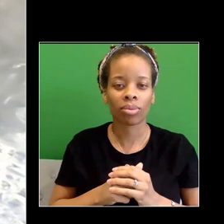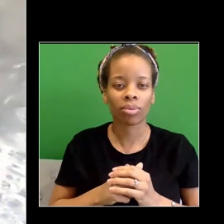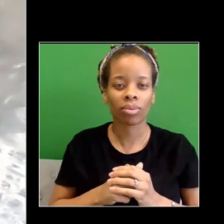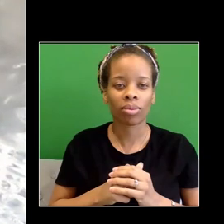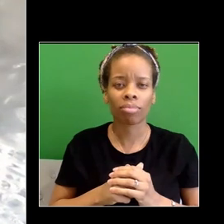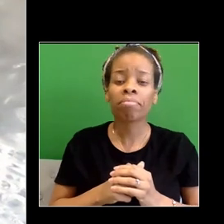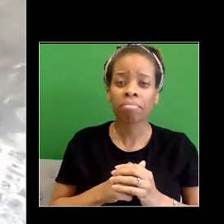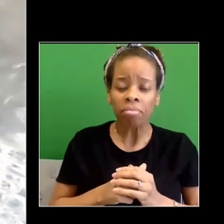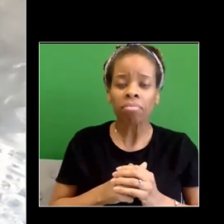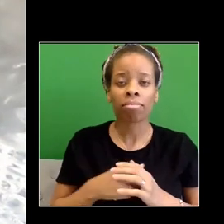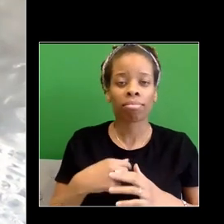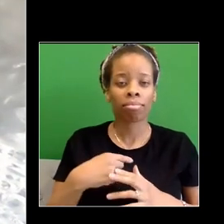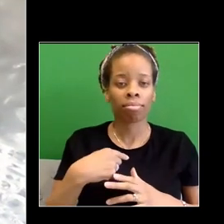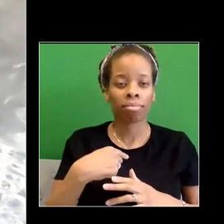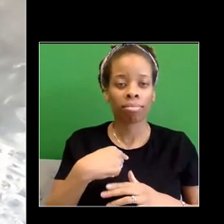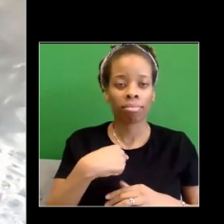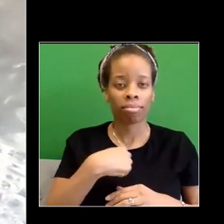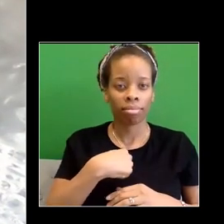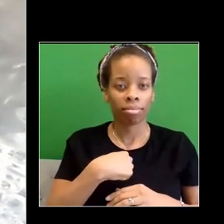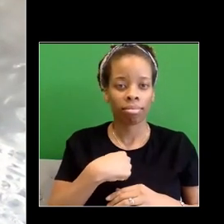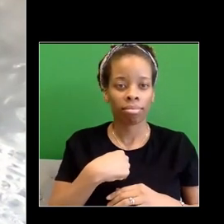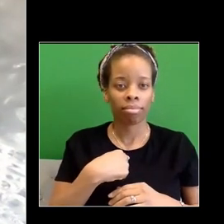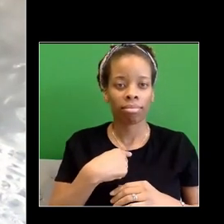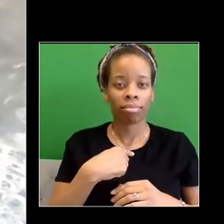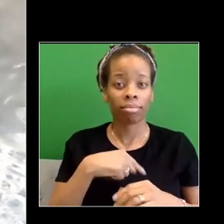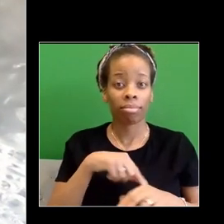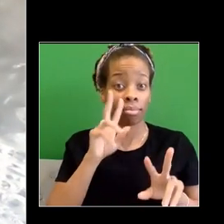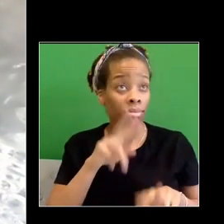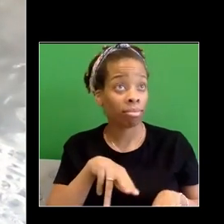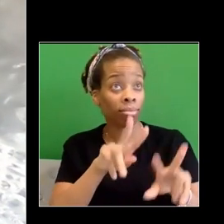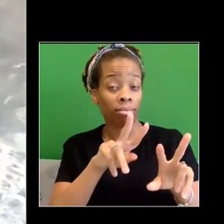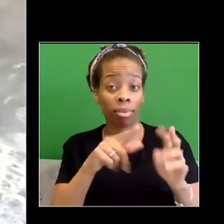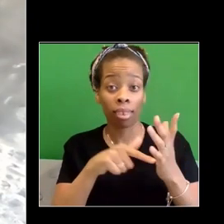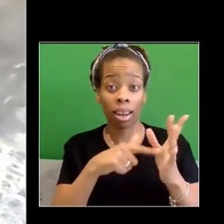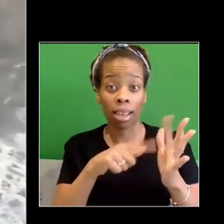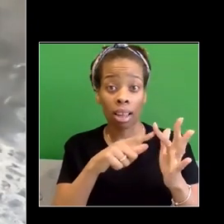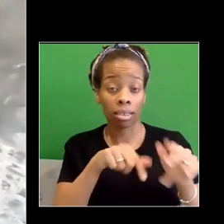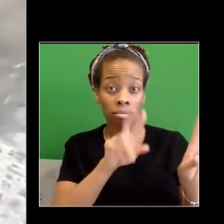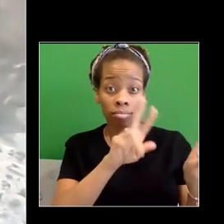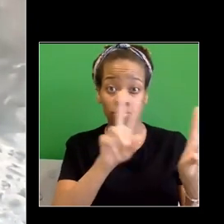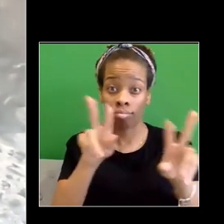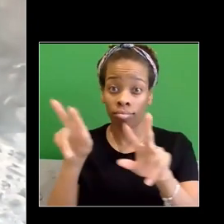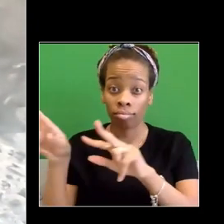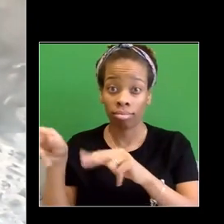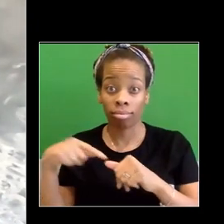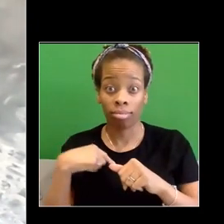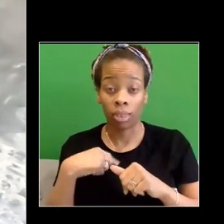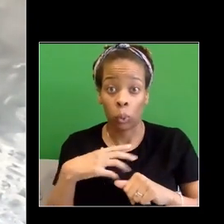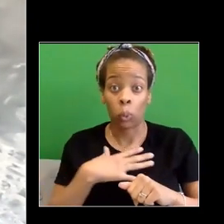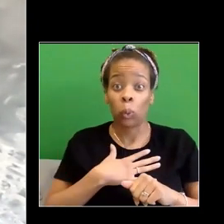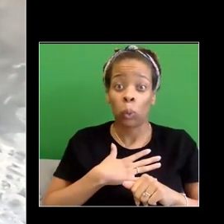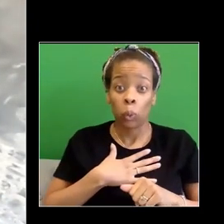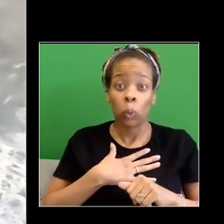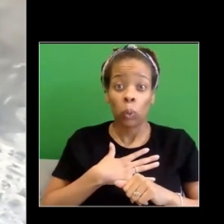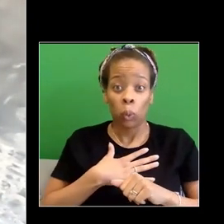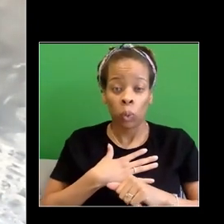do until I saw them in the Tate show. mm-hmm. because of the, we'll come to it later, but the way that the